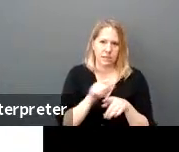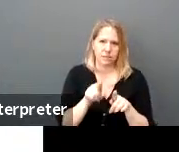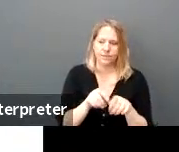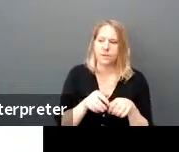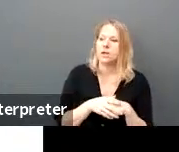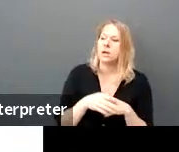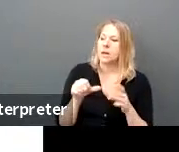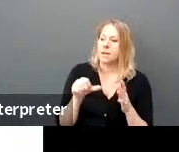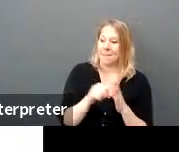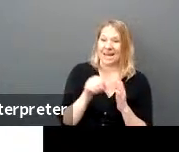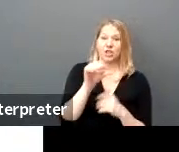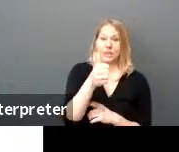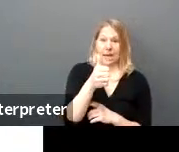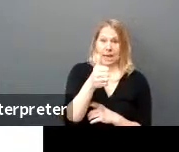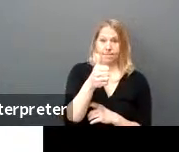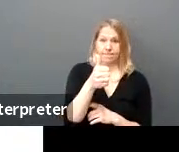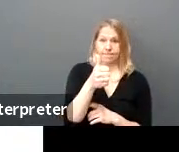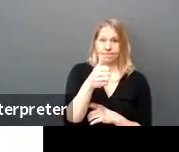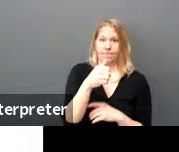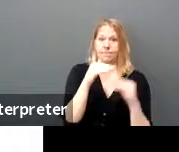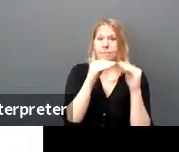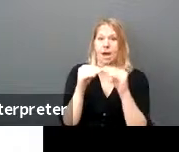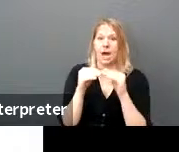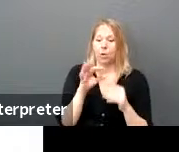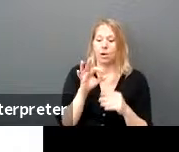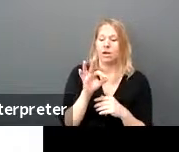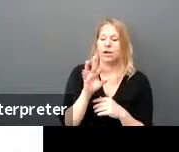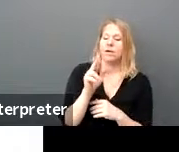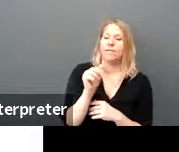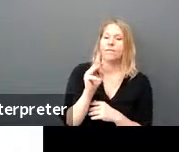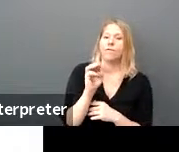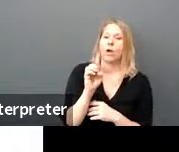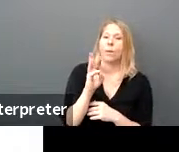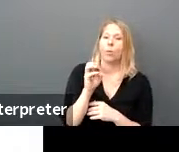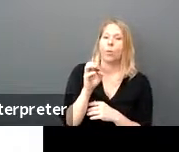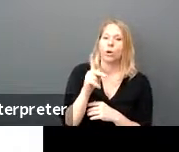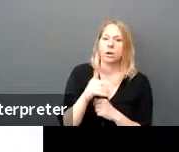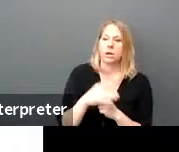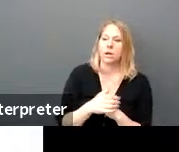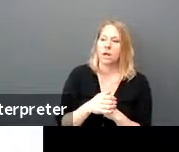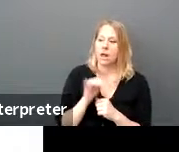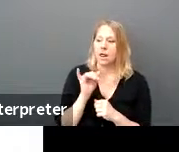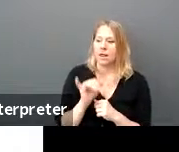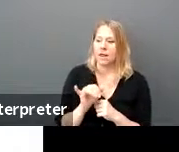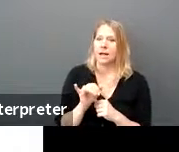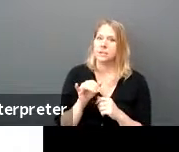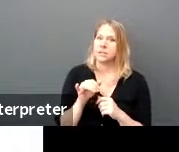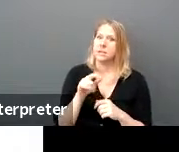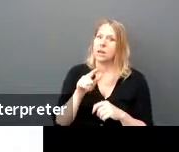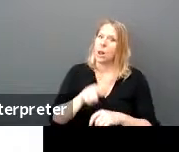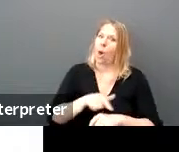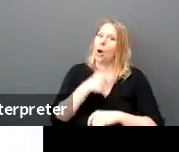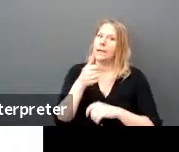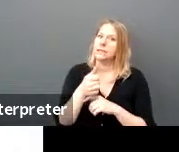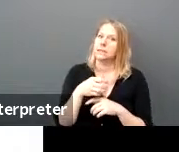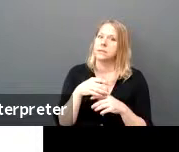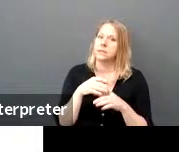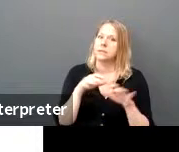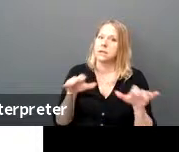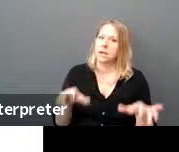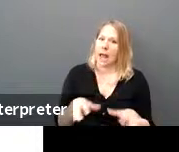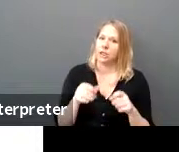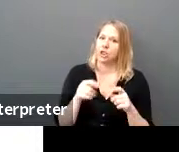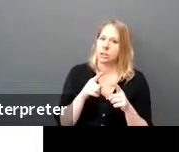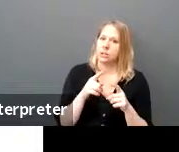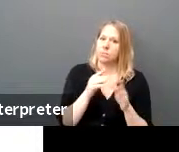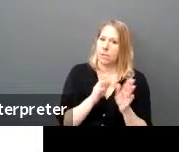if you turn to page 10 in your equity framework, this is actually our longest action plan, as